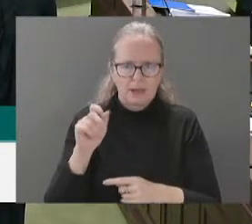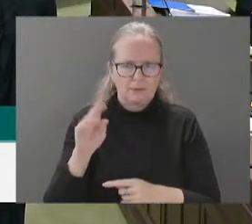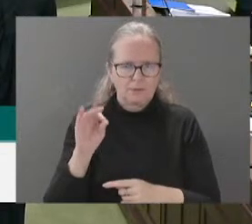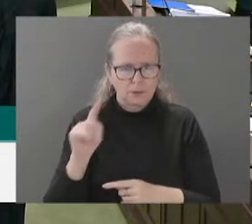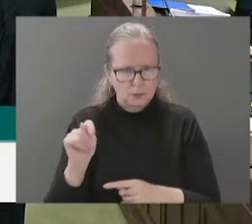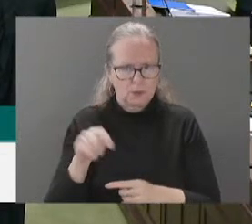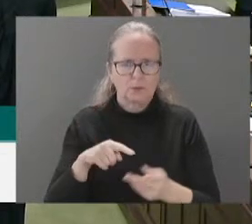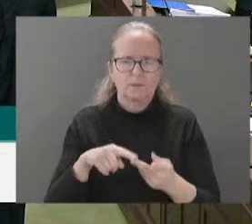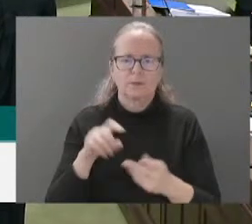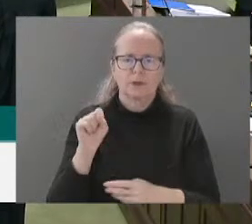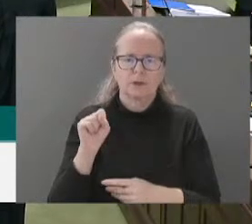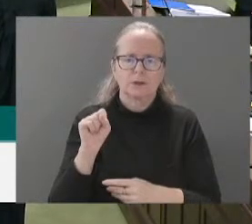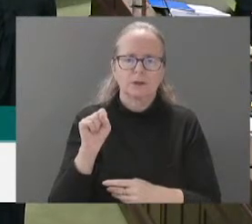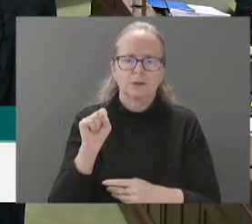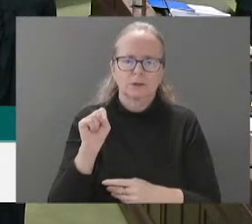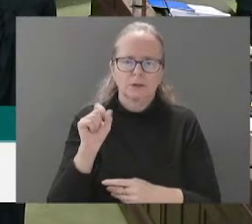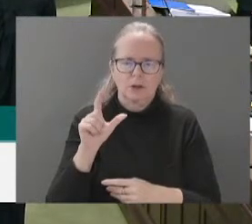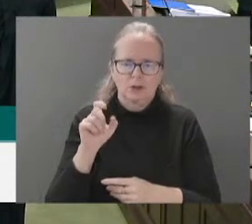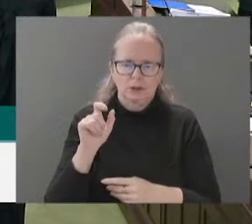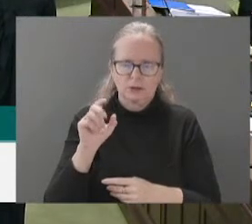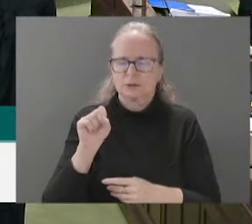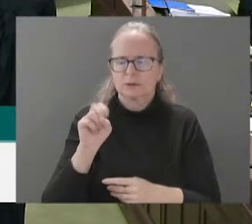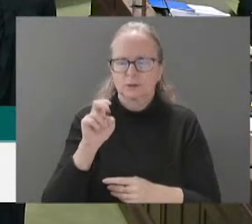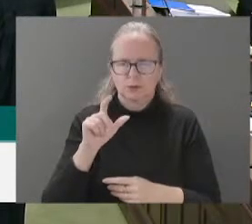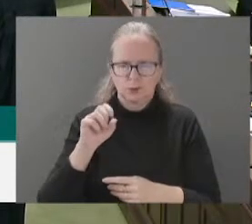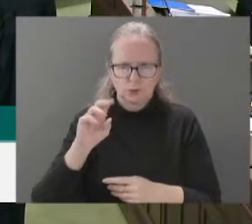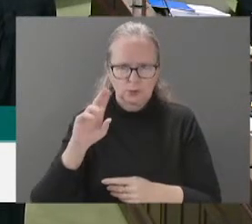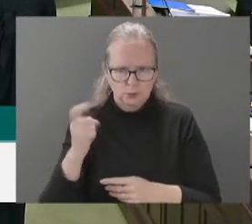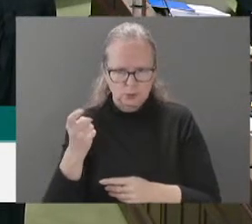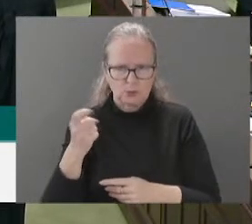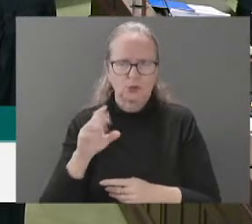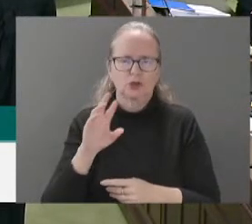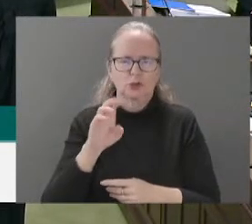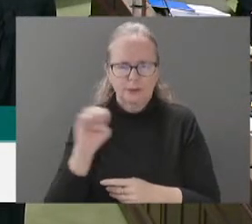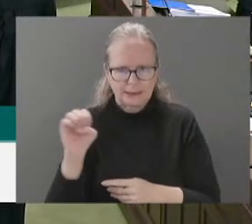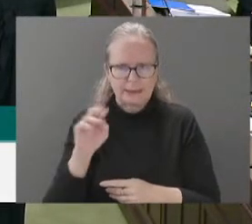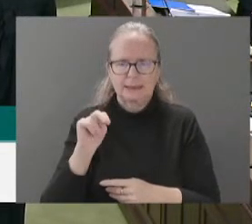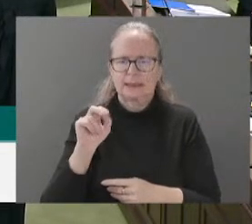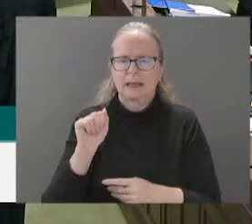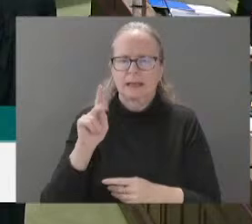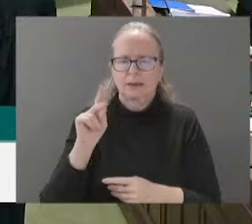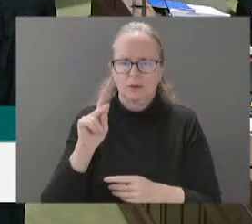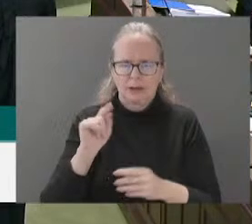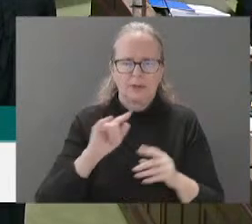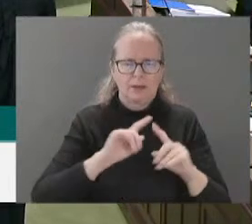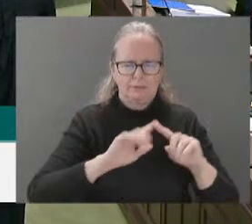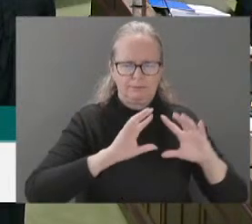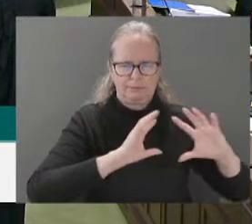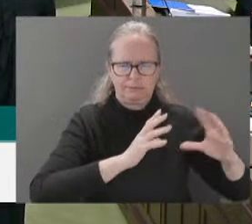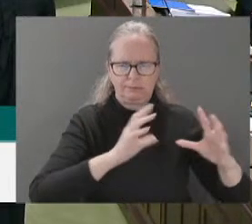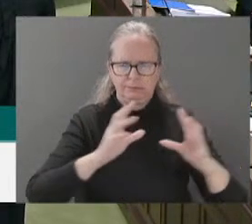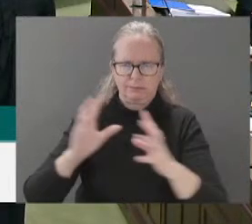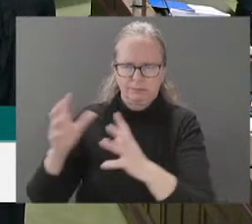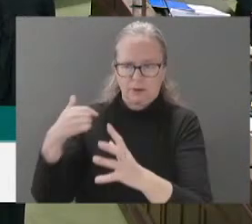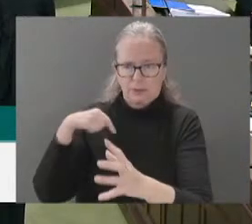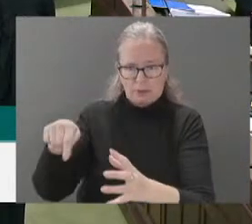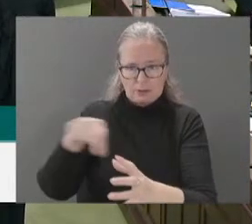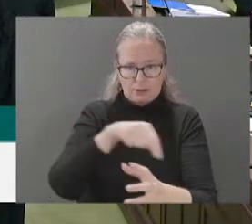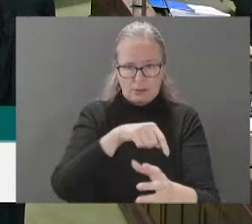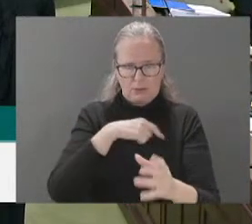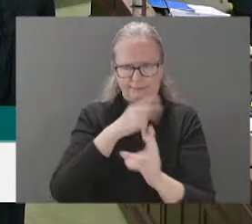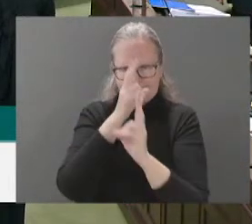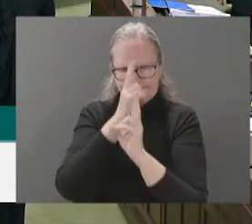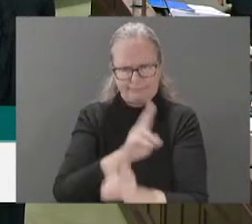history on this land is an act of reconciliation and we honor those who walk with us we further acknowledge that the province of